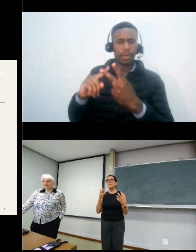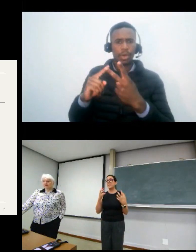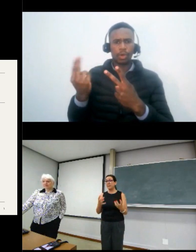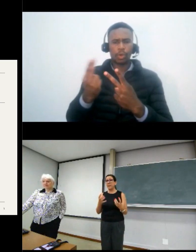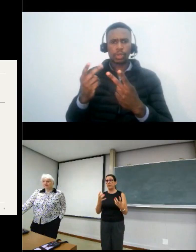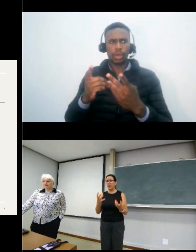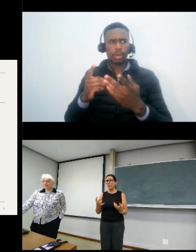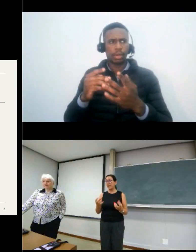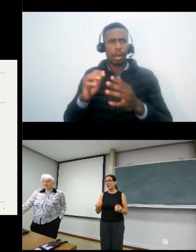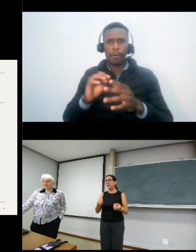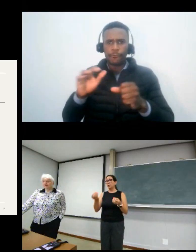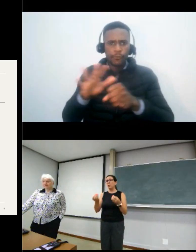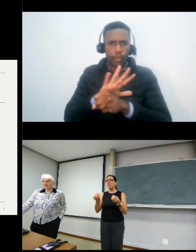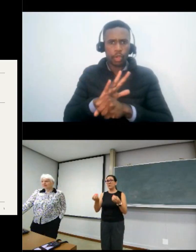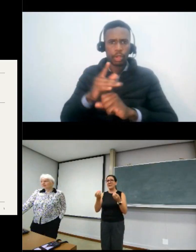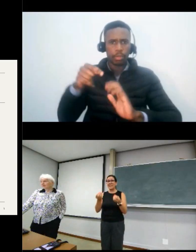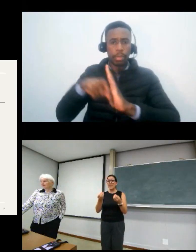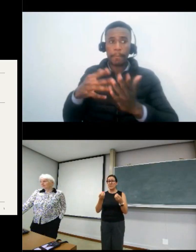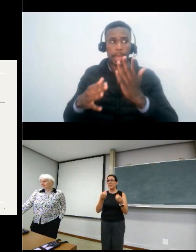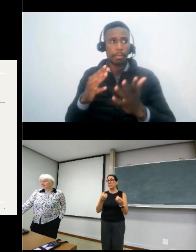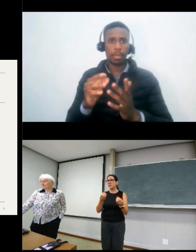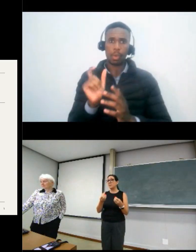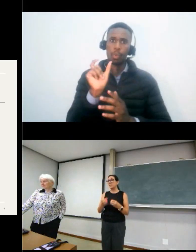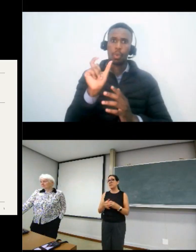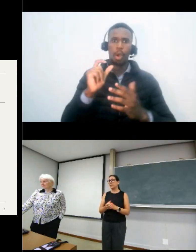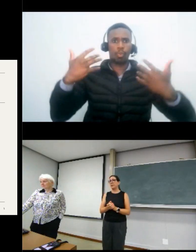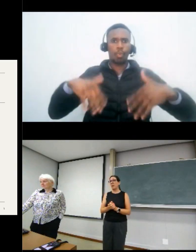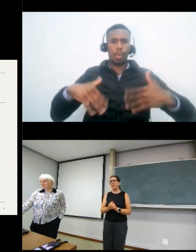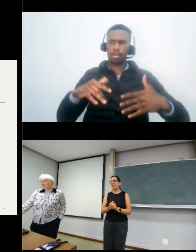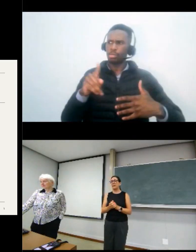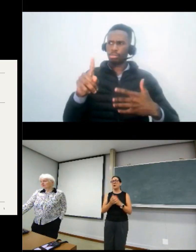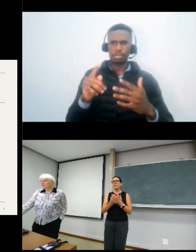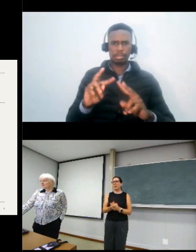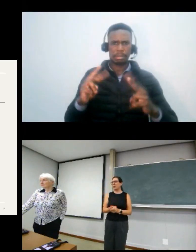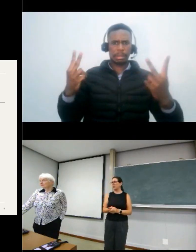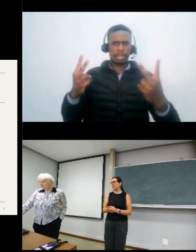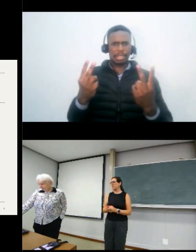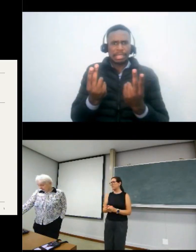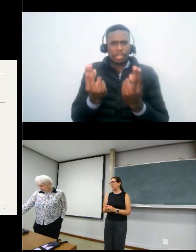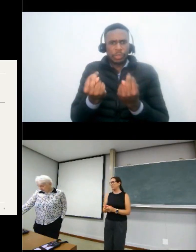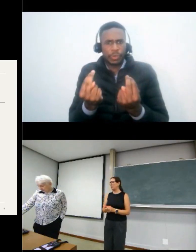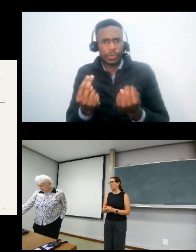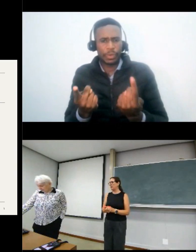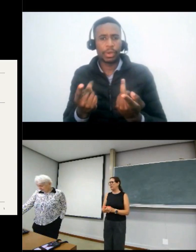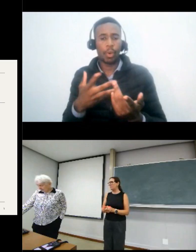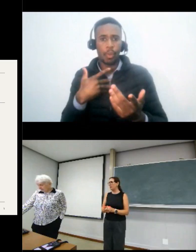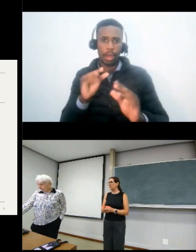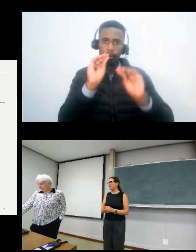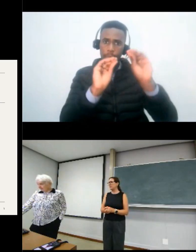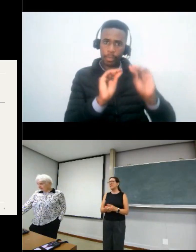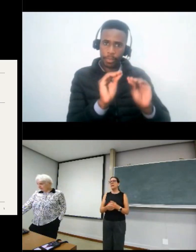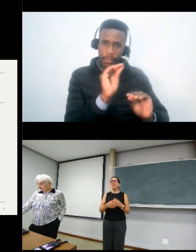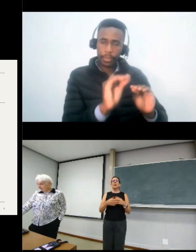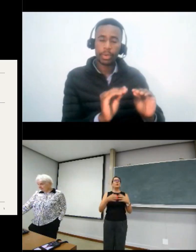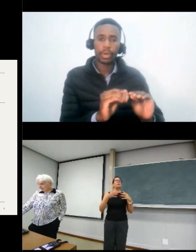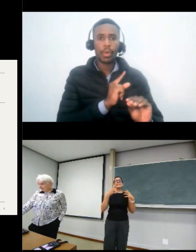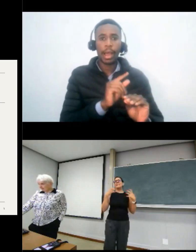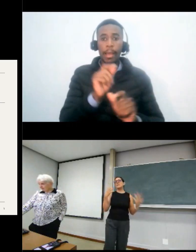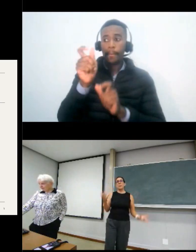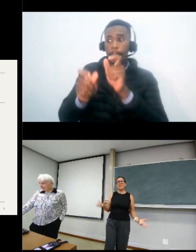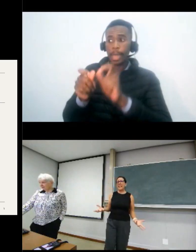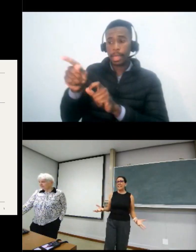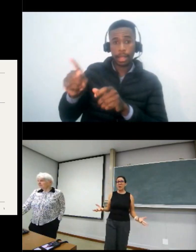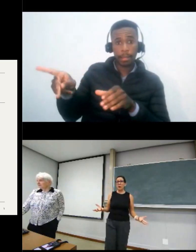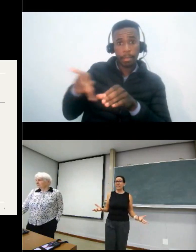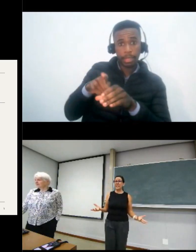If you're looking for specific phenomena, you want to elicit those specific phenomena from your participants.